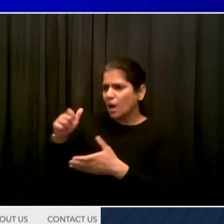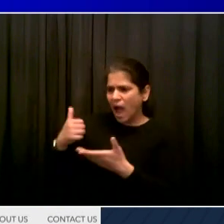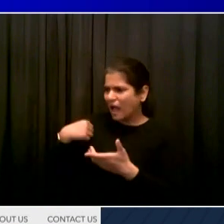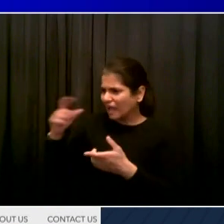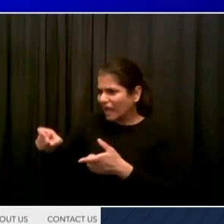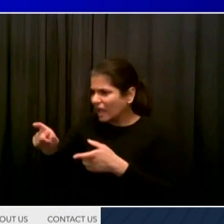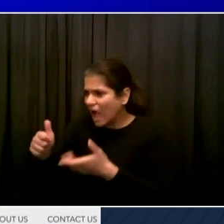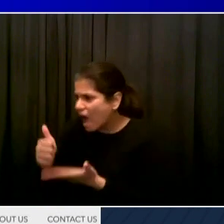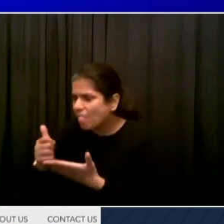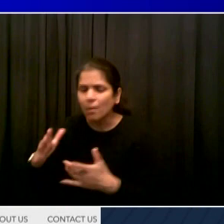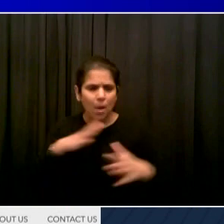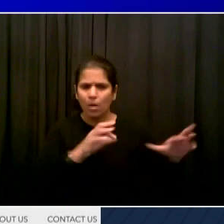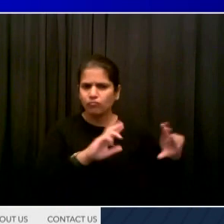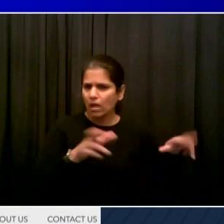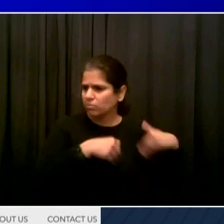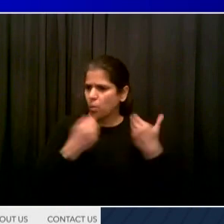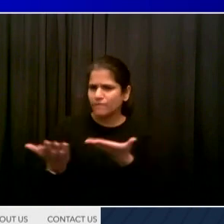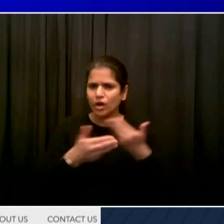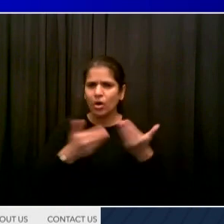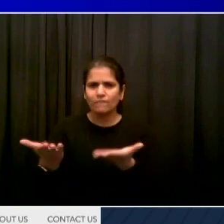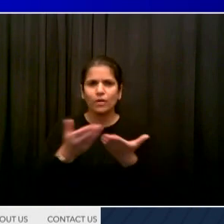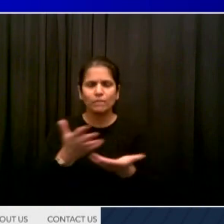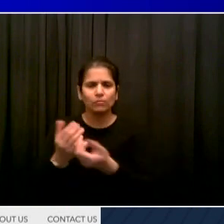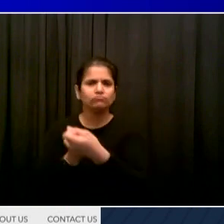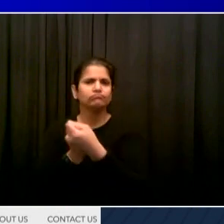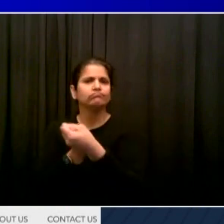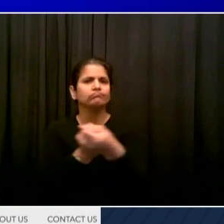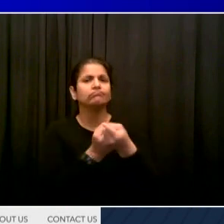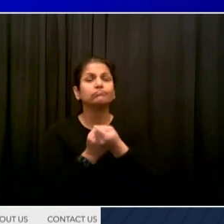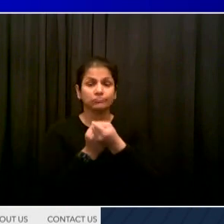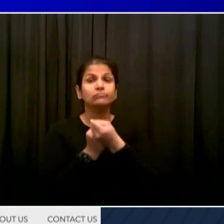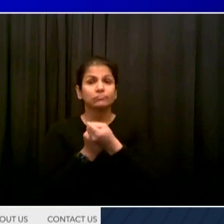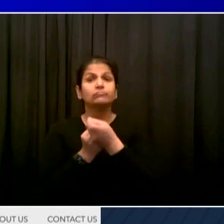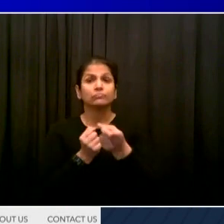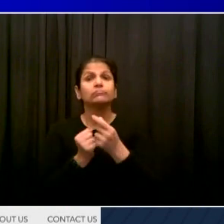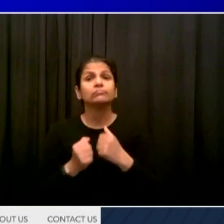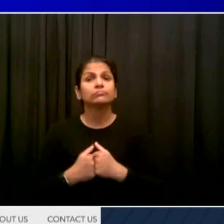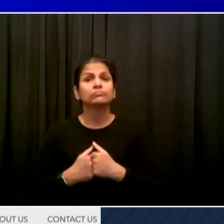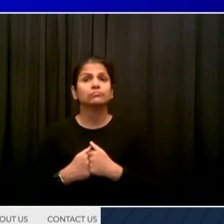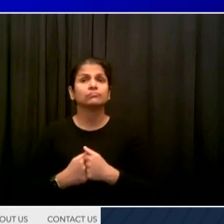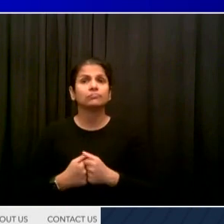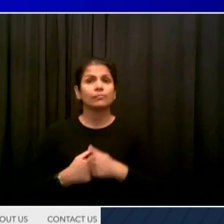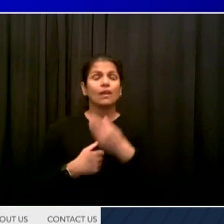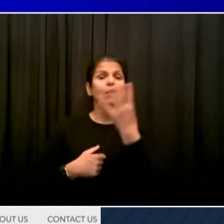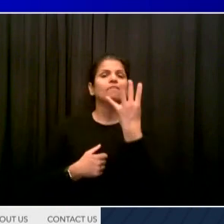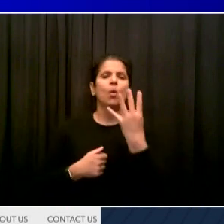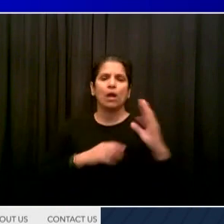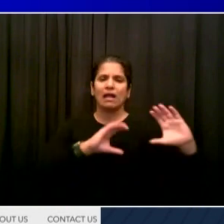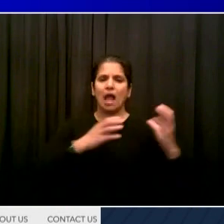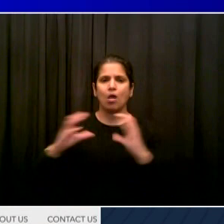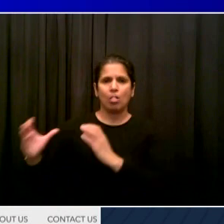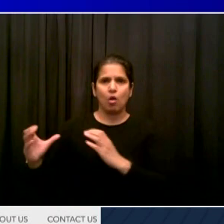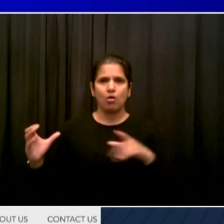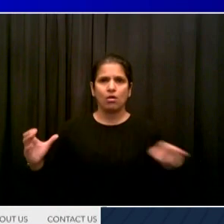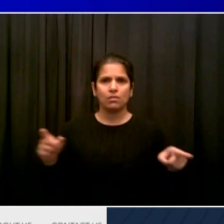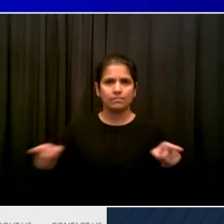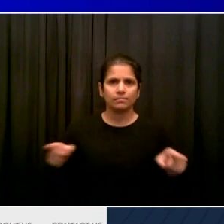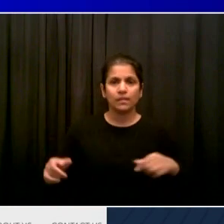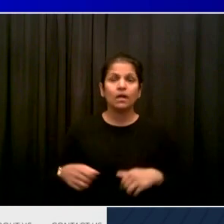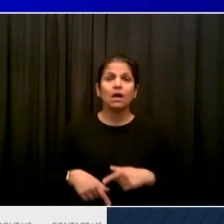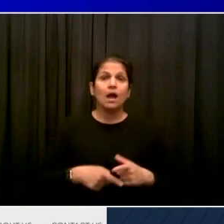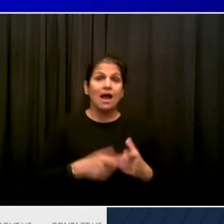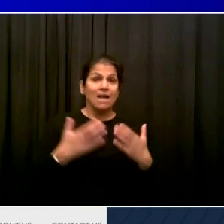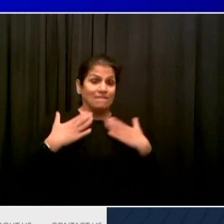primary categories: physical health, mental health, financial supports, and community supports. Examples include referrals and connections